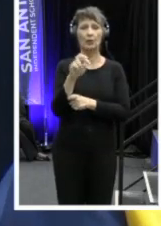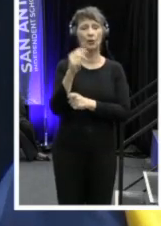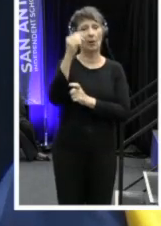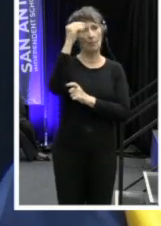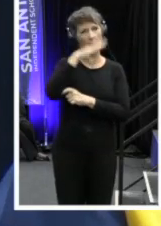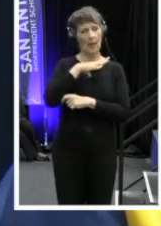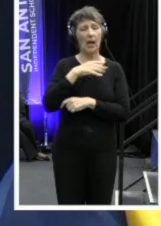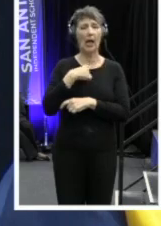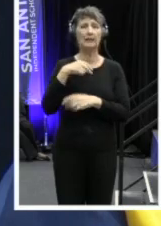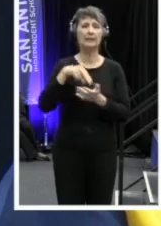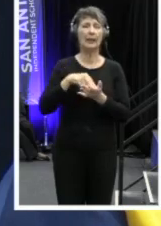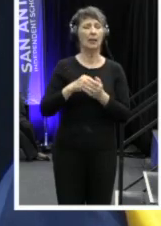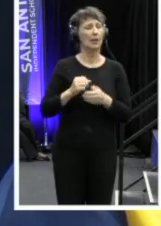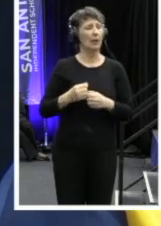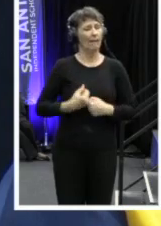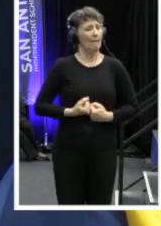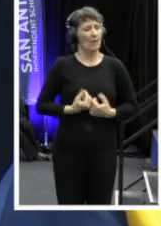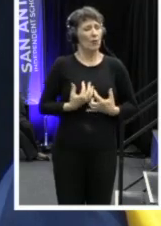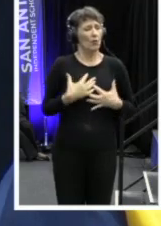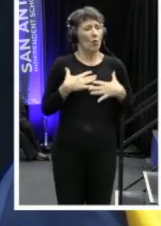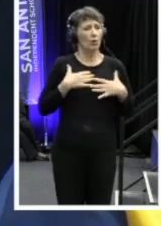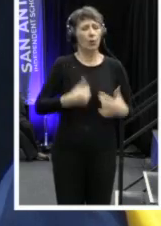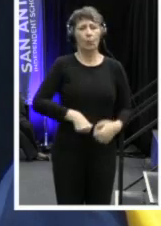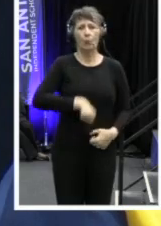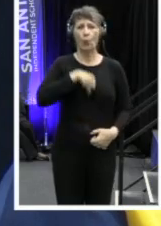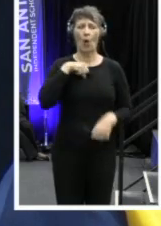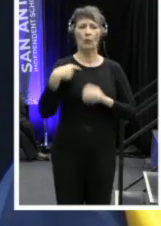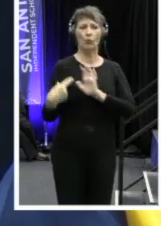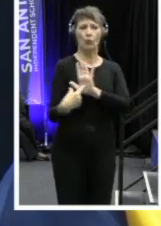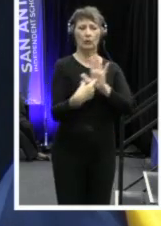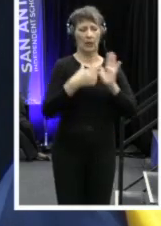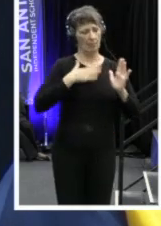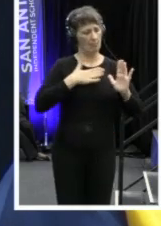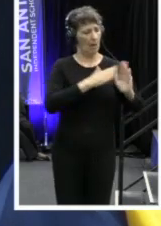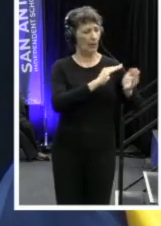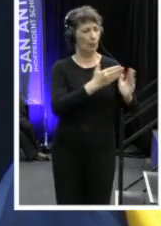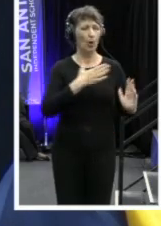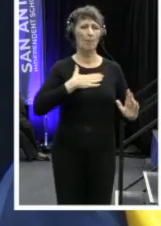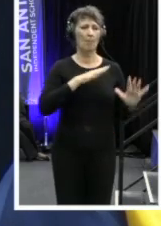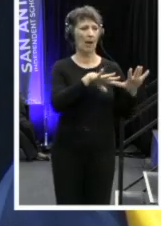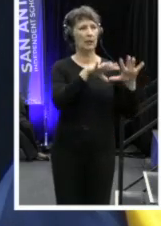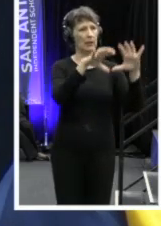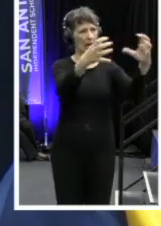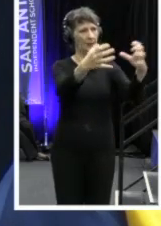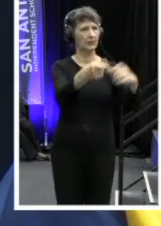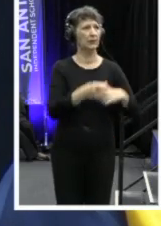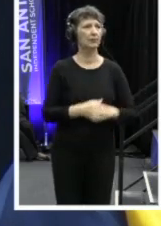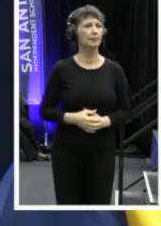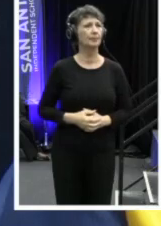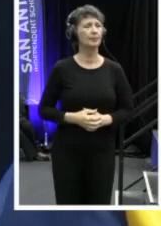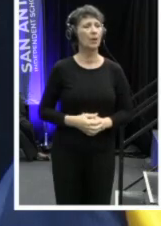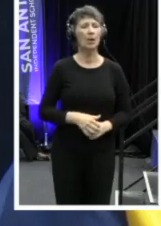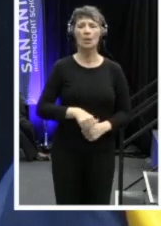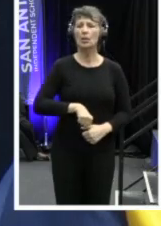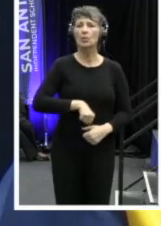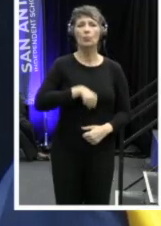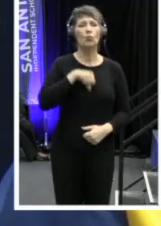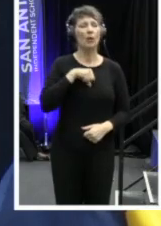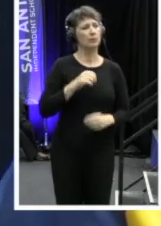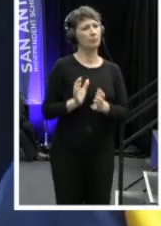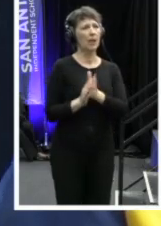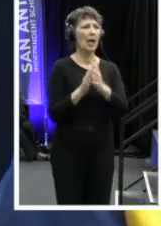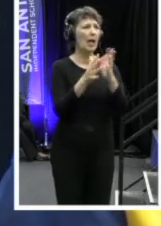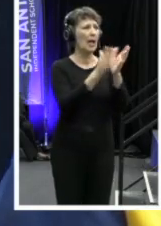here overflowing with pride as I represent my community and my class. Pride, thank